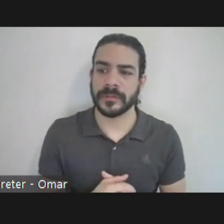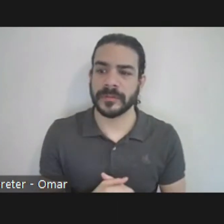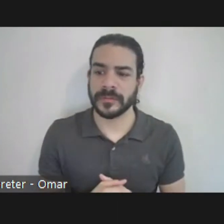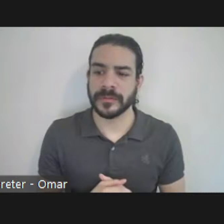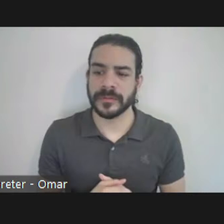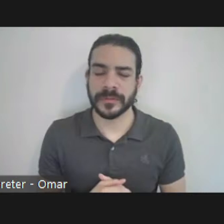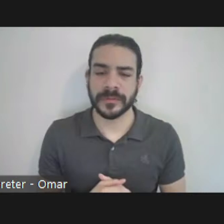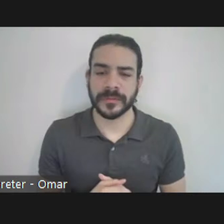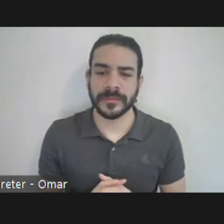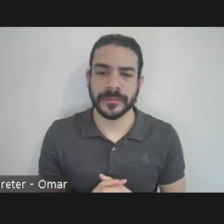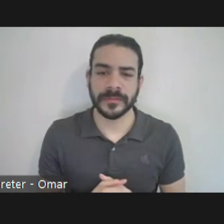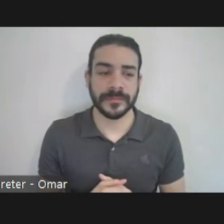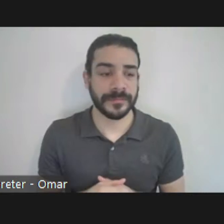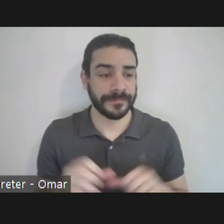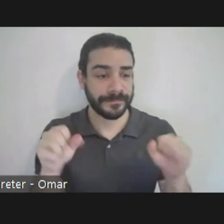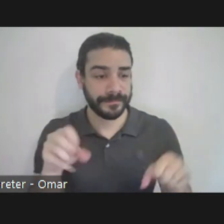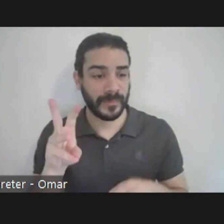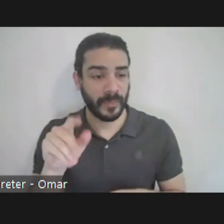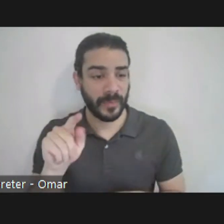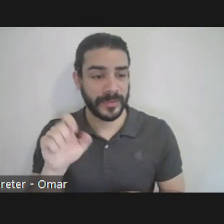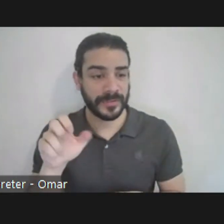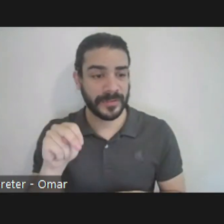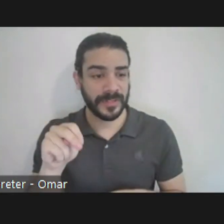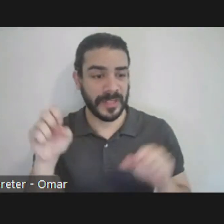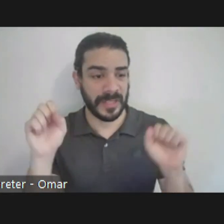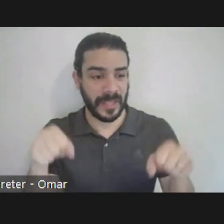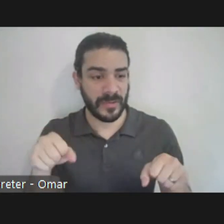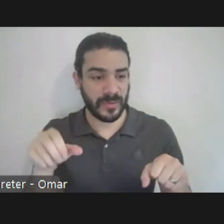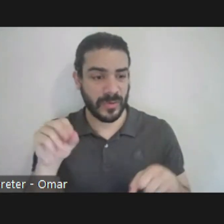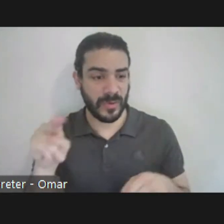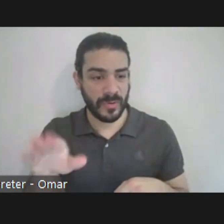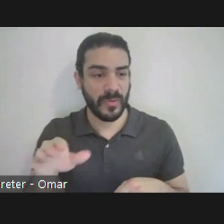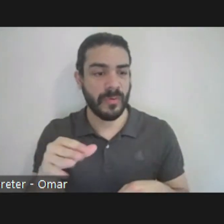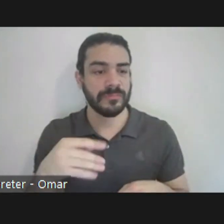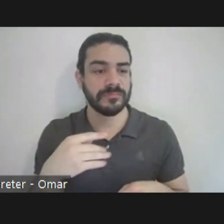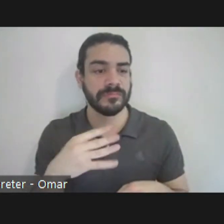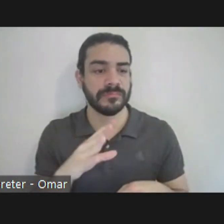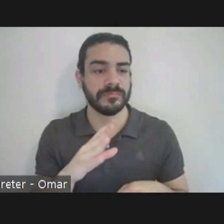Mr. Watson, if you can please connect to your audio and then turn on your camera. Thank you.